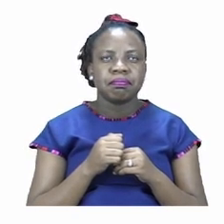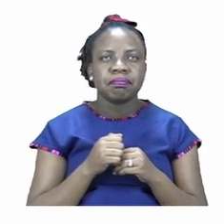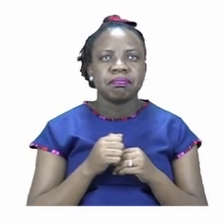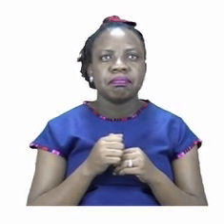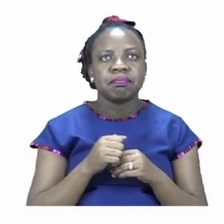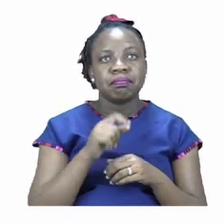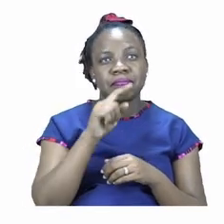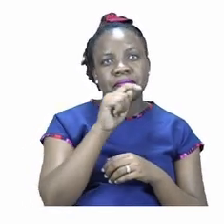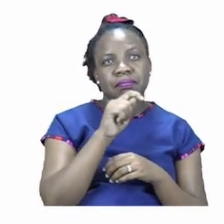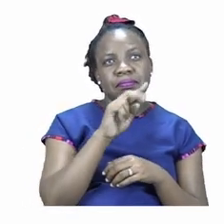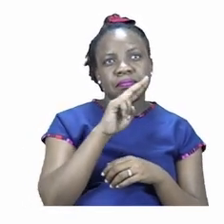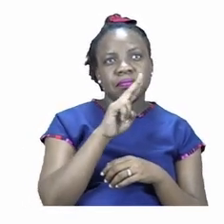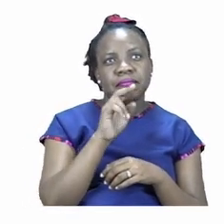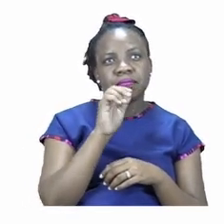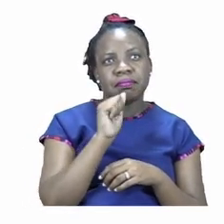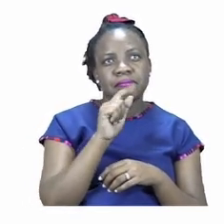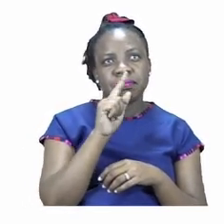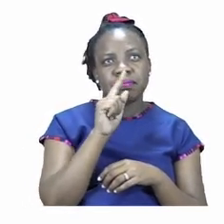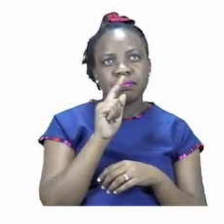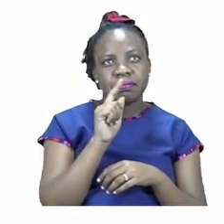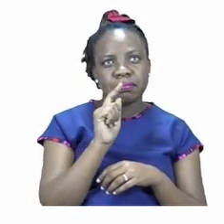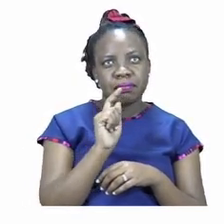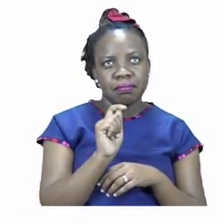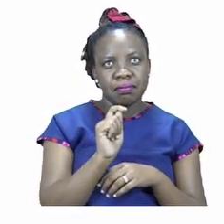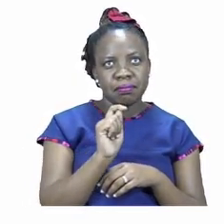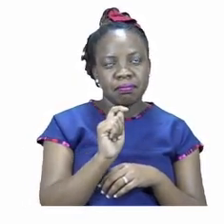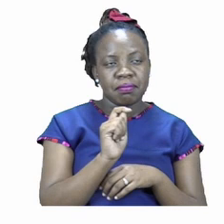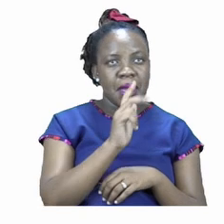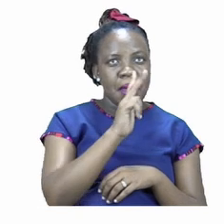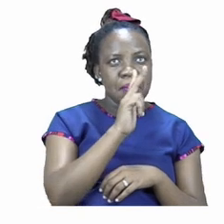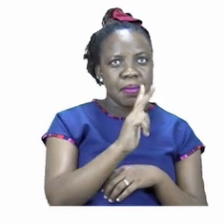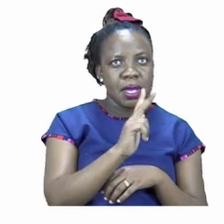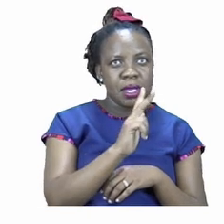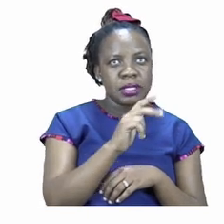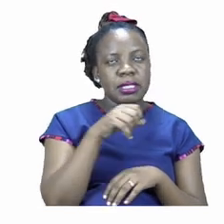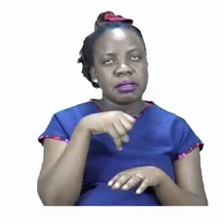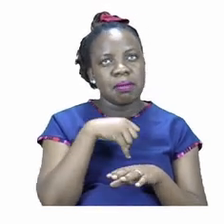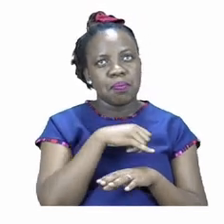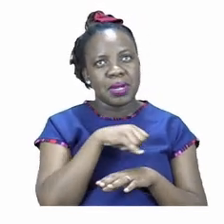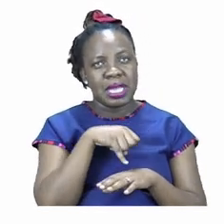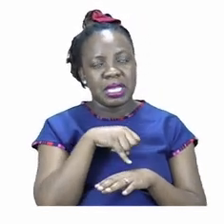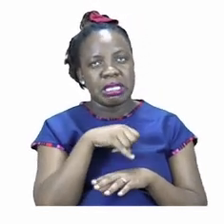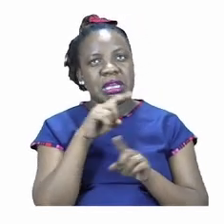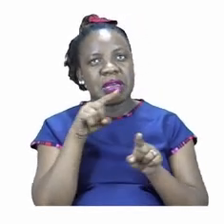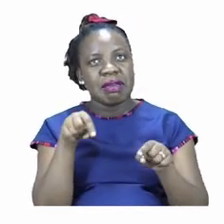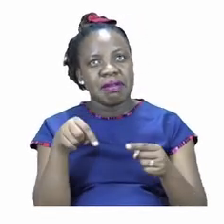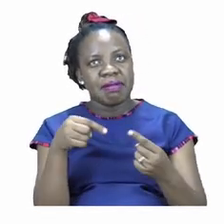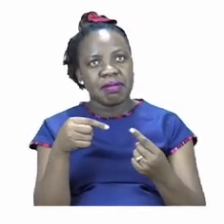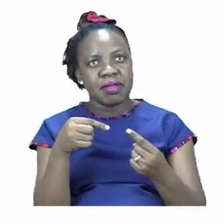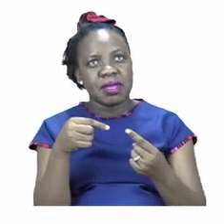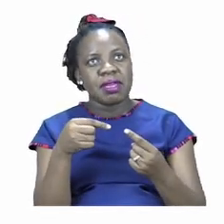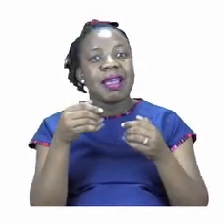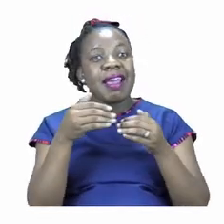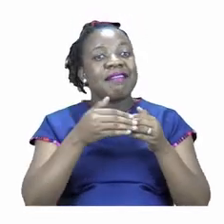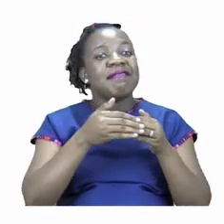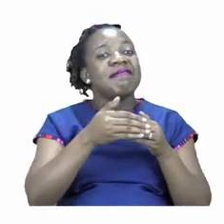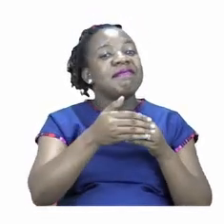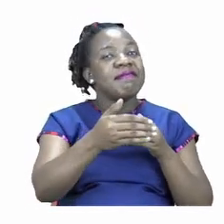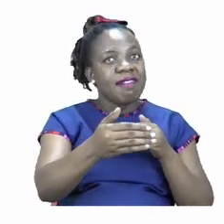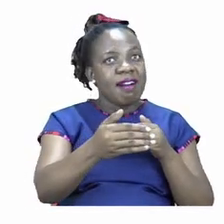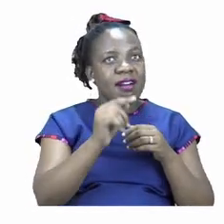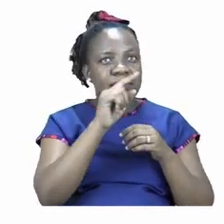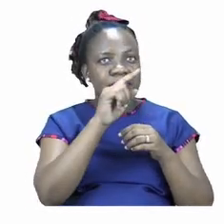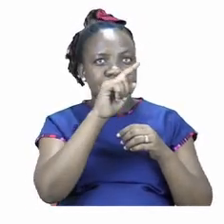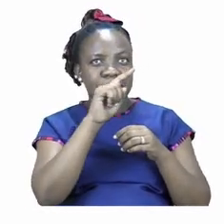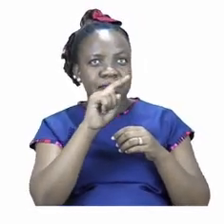Yes, if you said a person, place, or thing at a distance, well done. Now remember, you're supposed to match with a line. Take